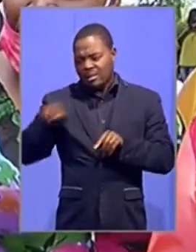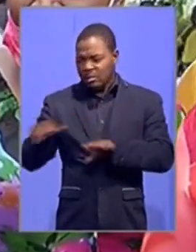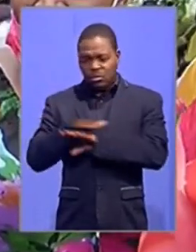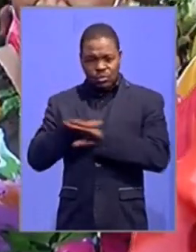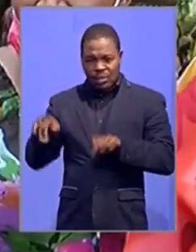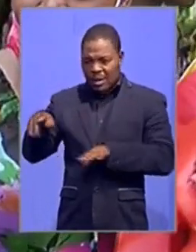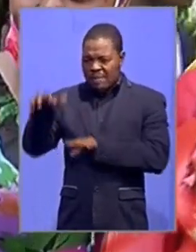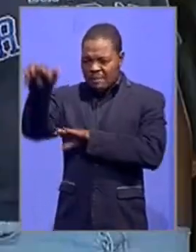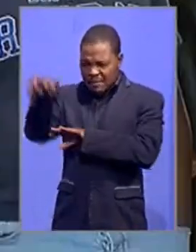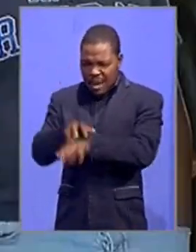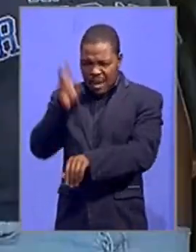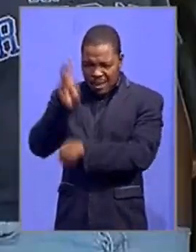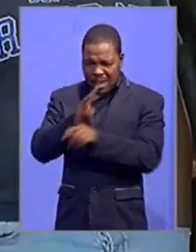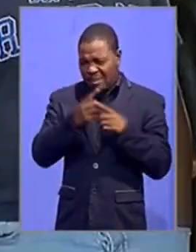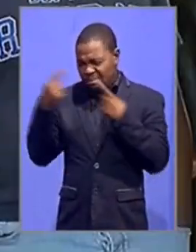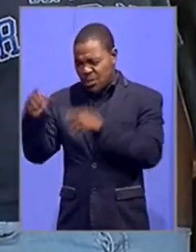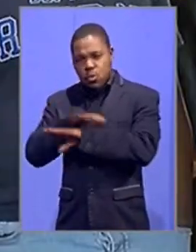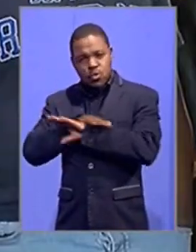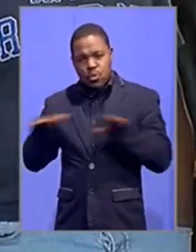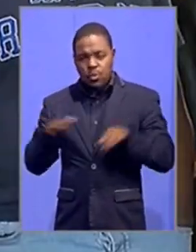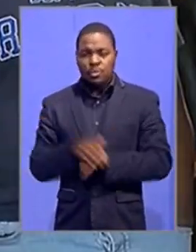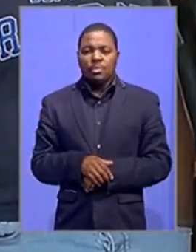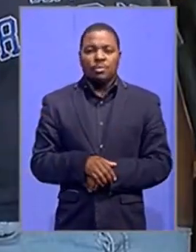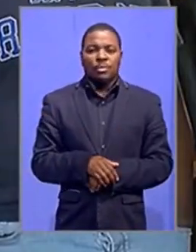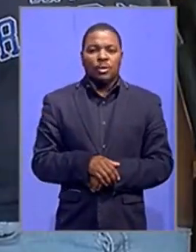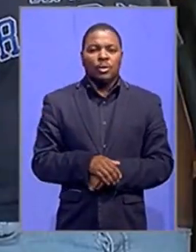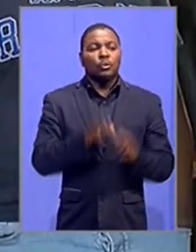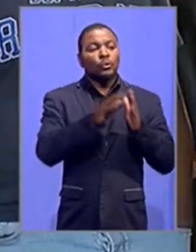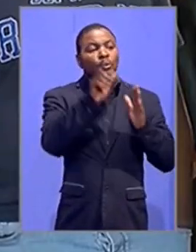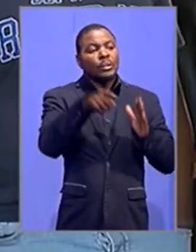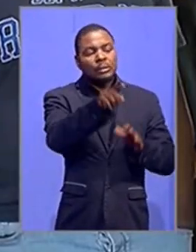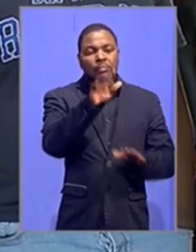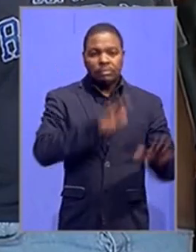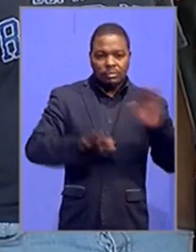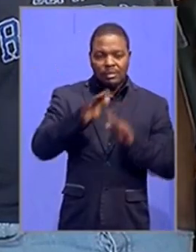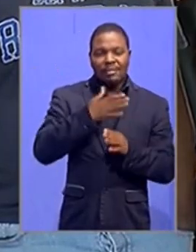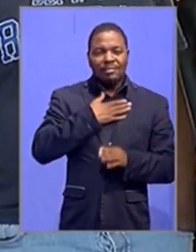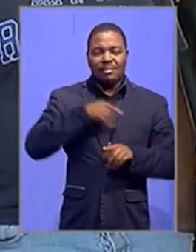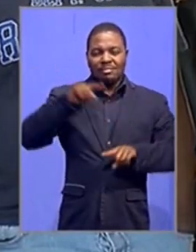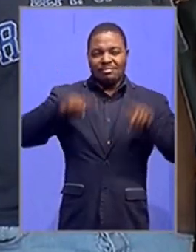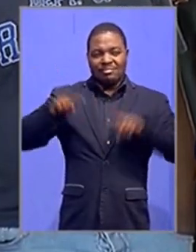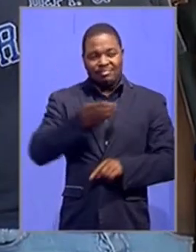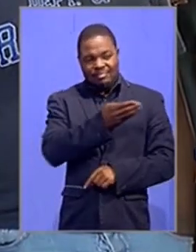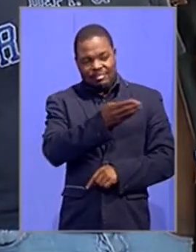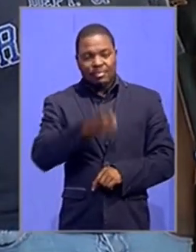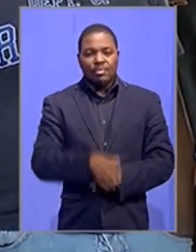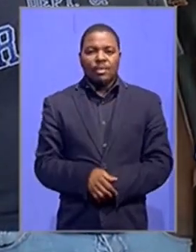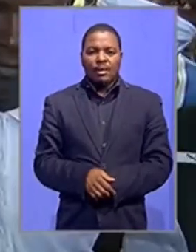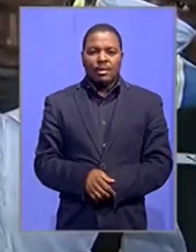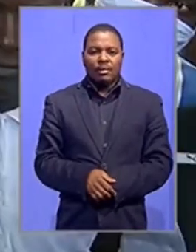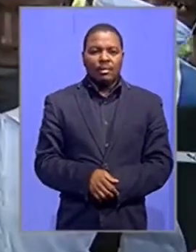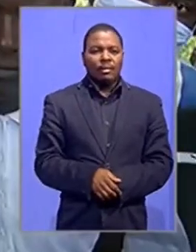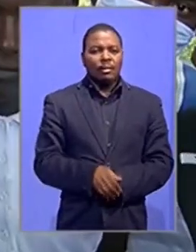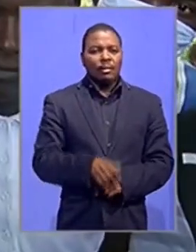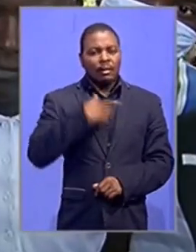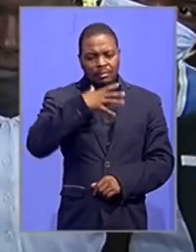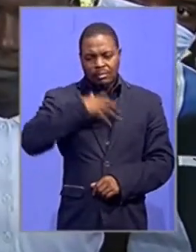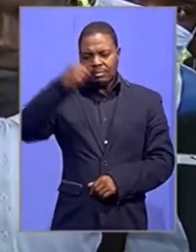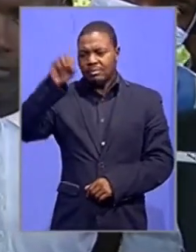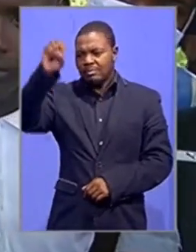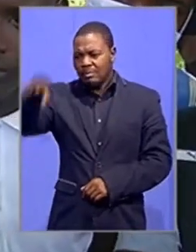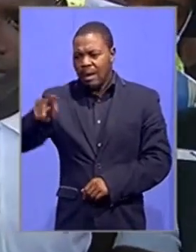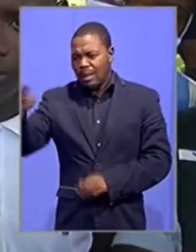at the farm again. Barutwana ba amehileng ba hlaisitse maikutlo a fapaneng ka ha boiteko bona. Re batla go ba re tseba di sa dikolong